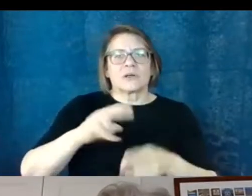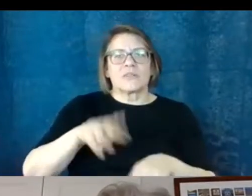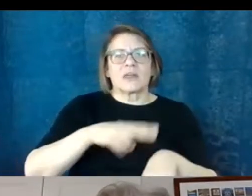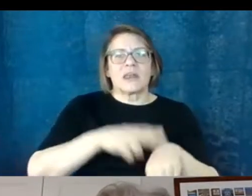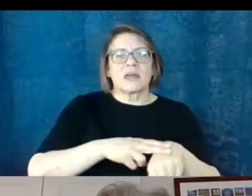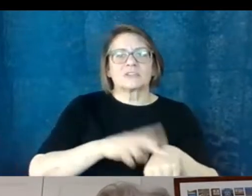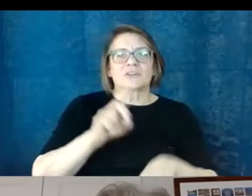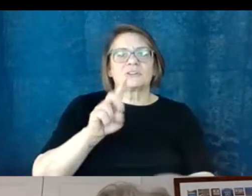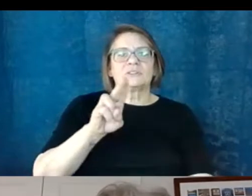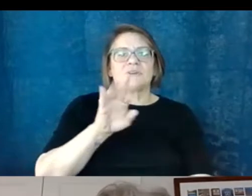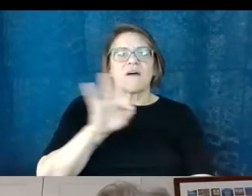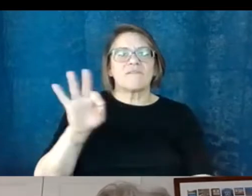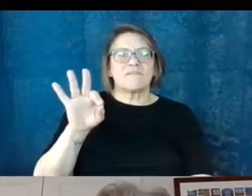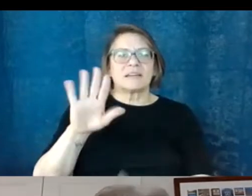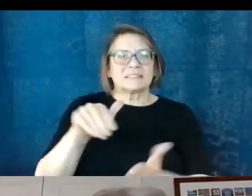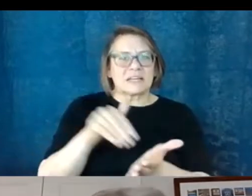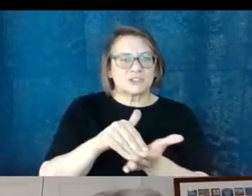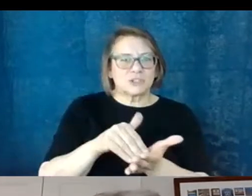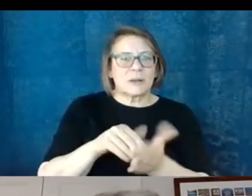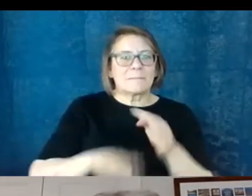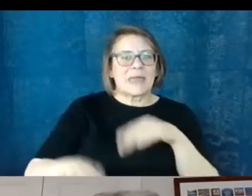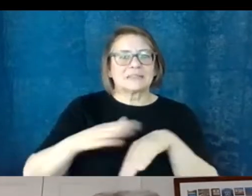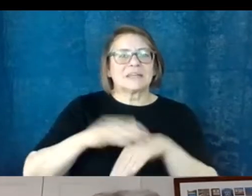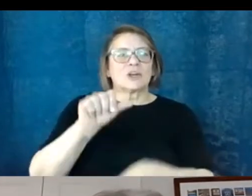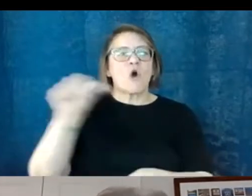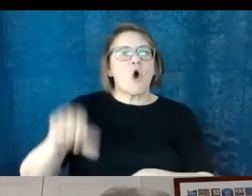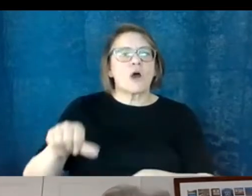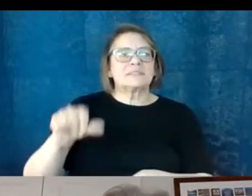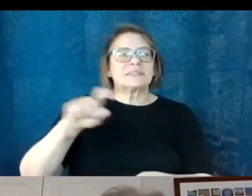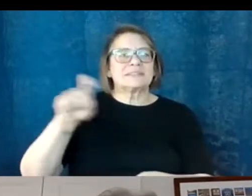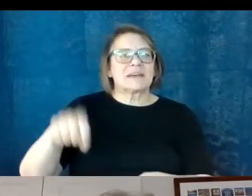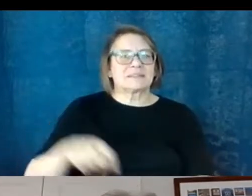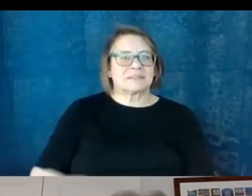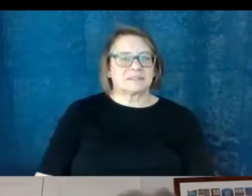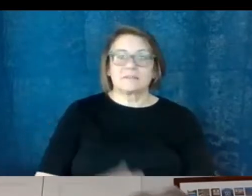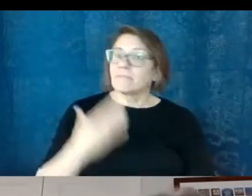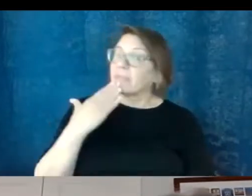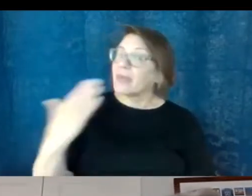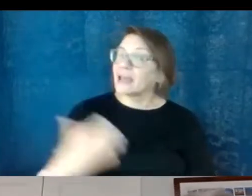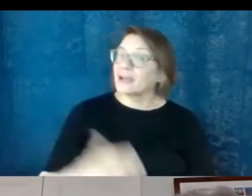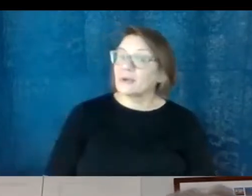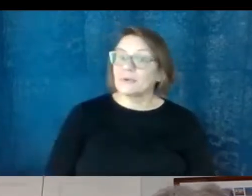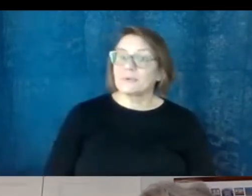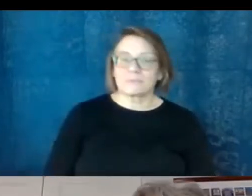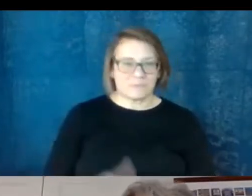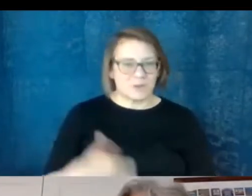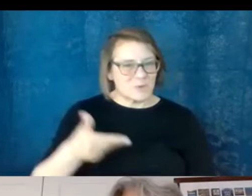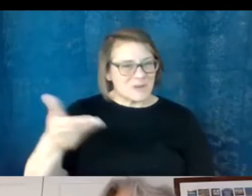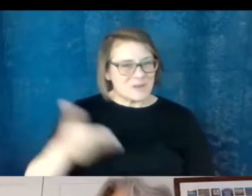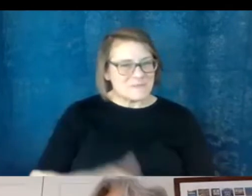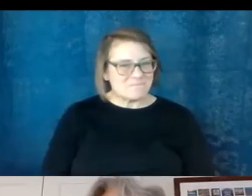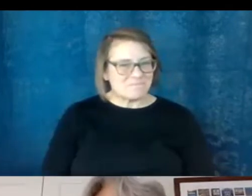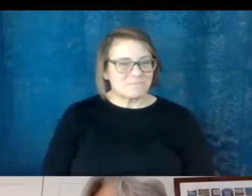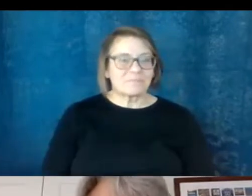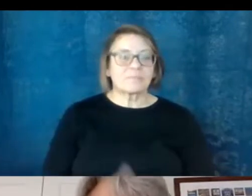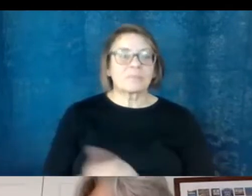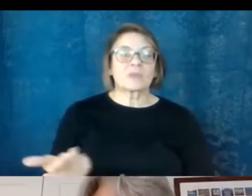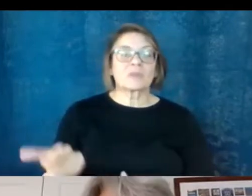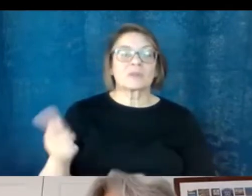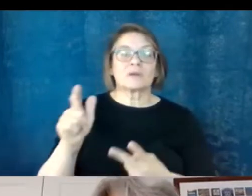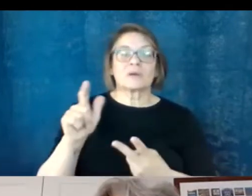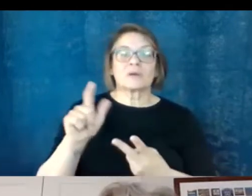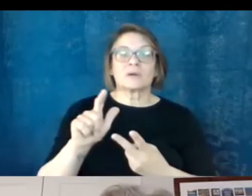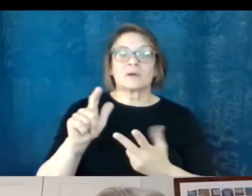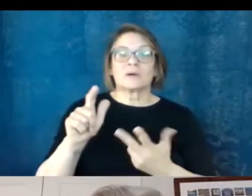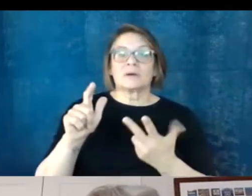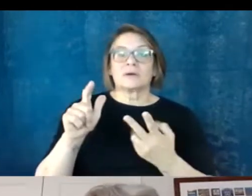Deaf Center. They're based in Austin, Texas. Okay, thank you. You're welcome. We'll move on to Sara